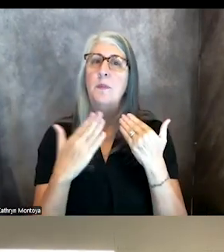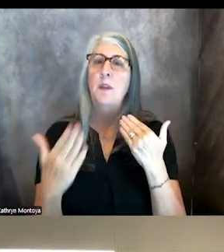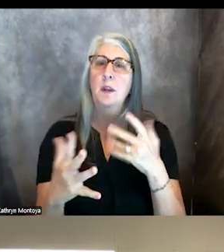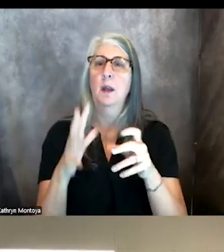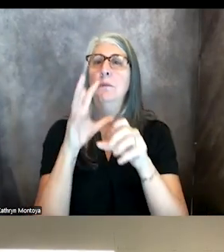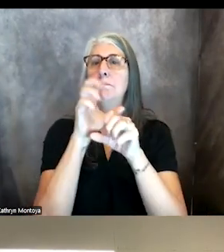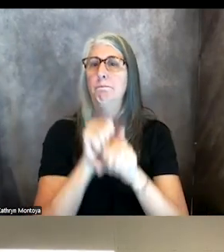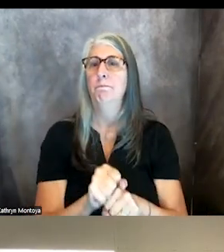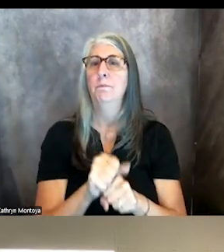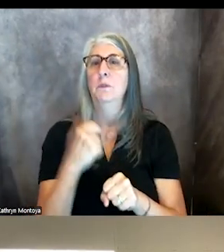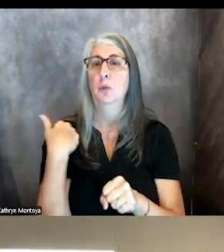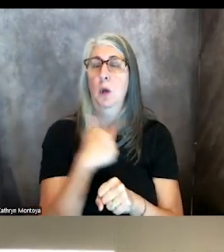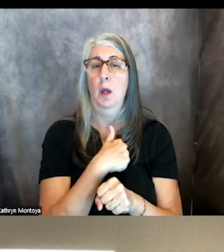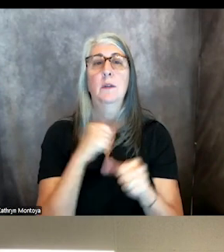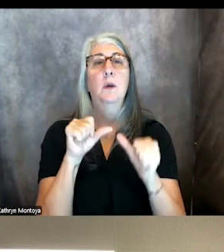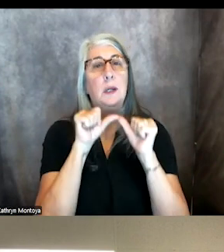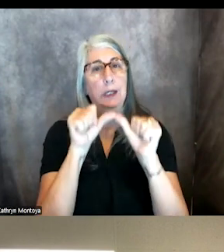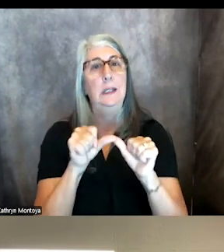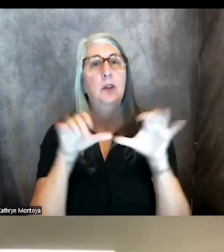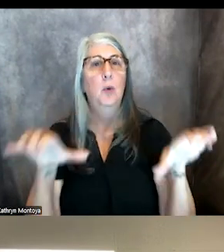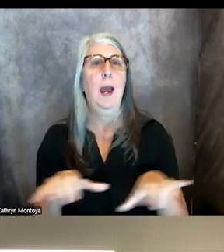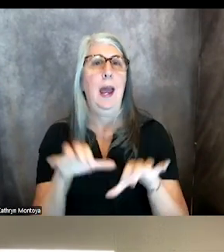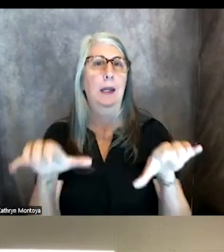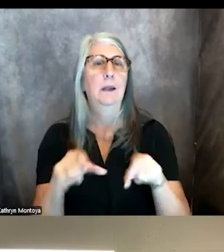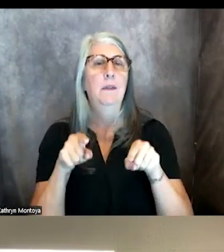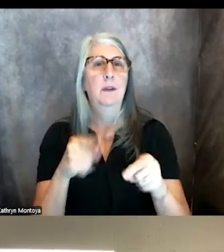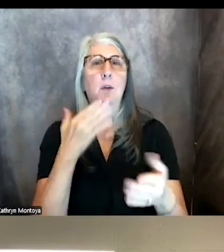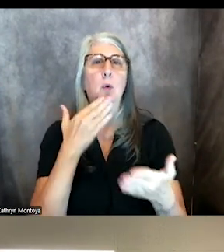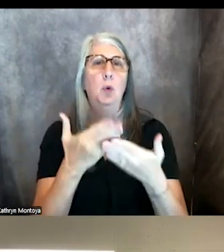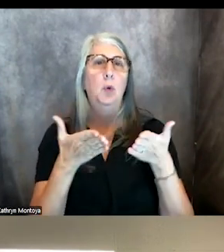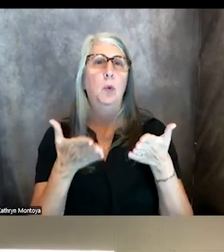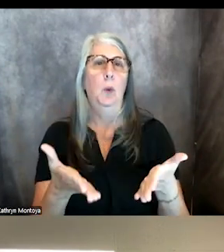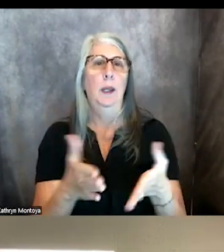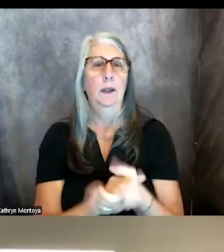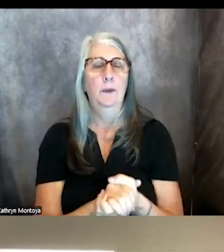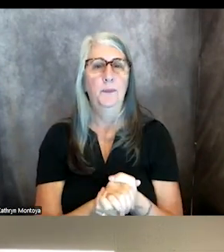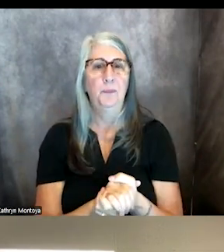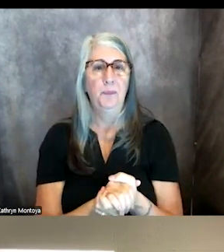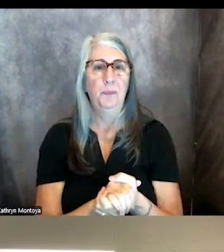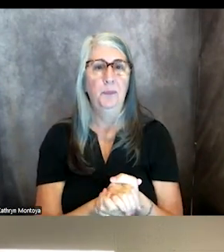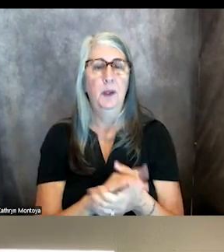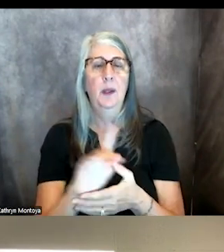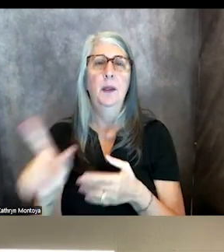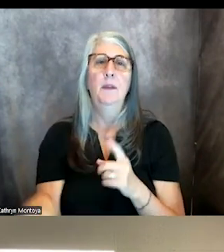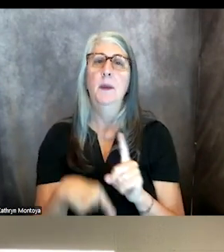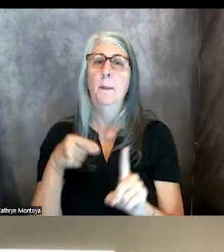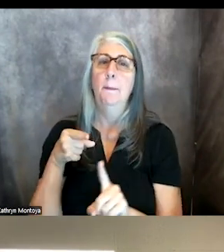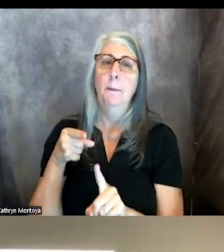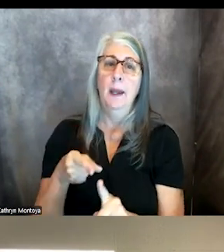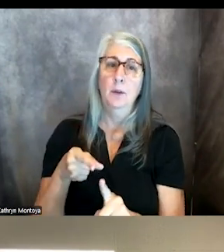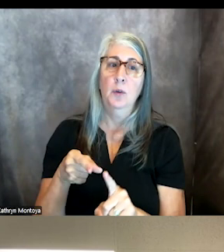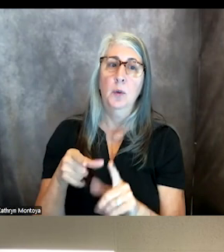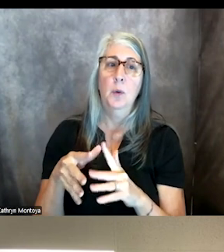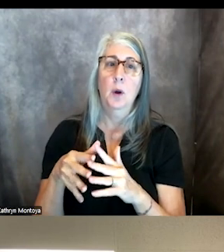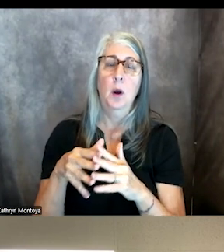us that we continue to act in this good way. Um, but bringing things back to our American